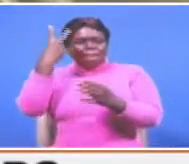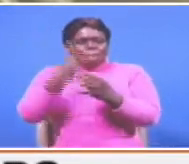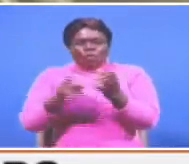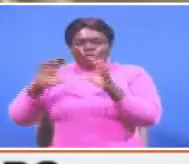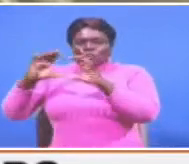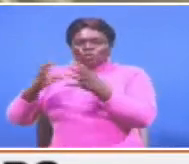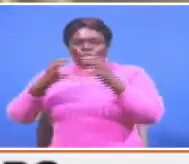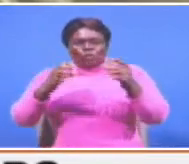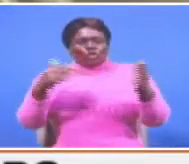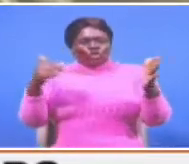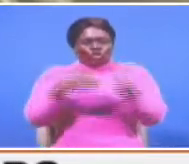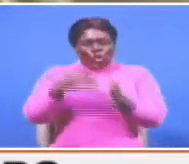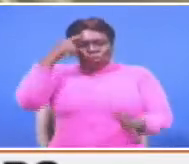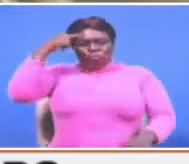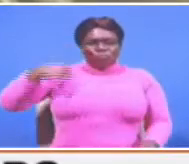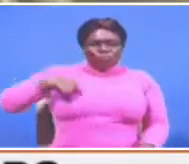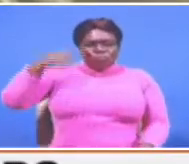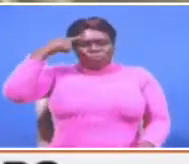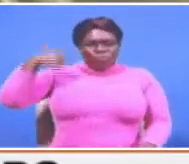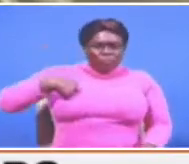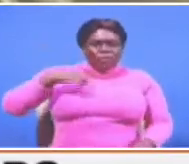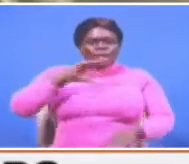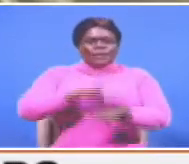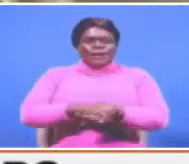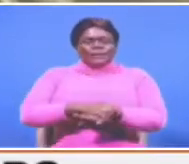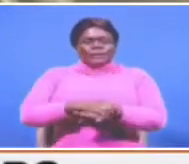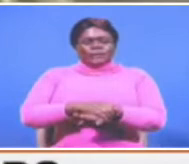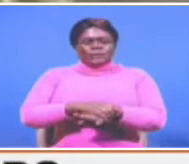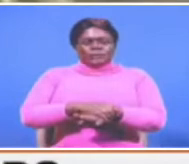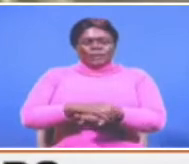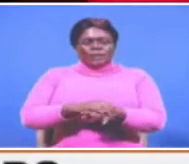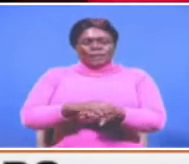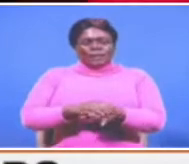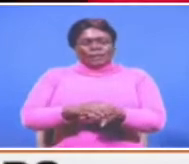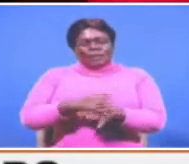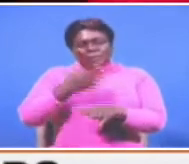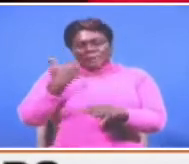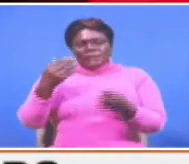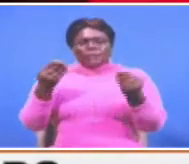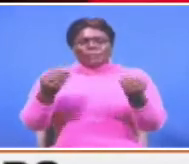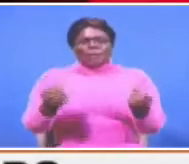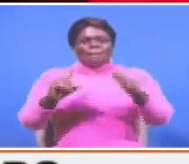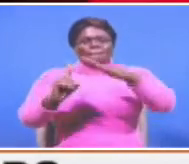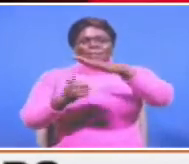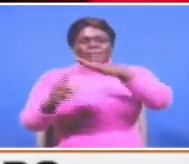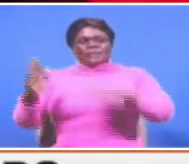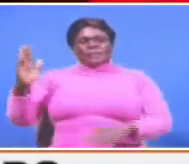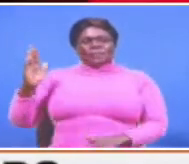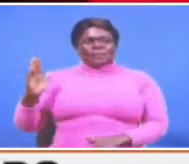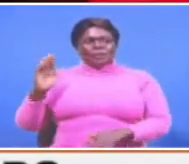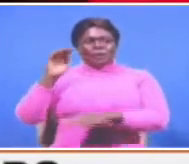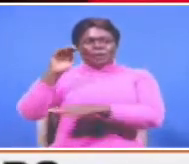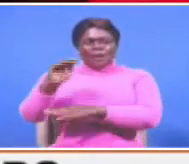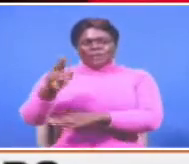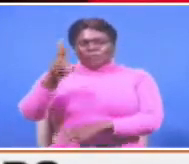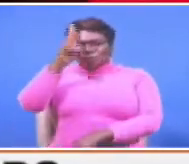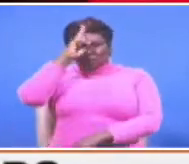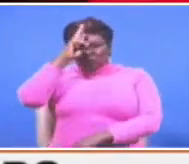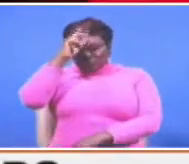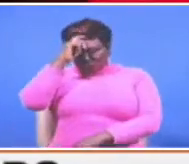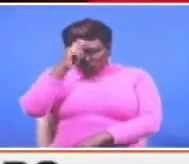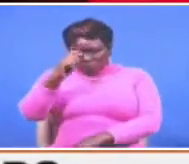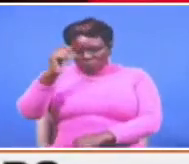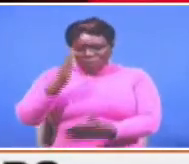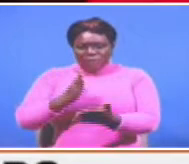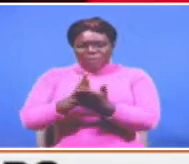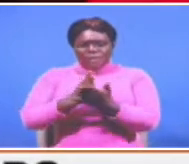should stop chest thumping and find a amicable solution. The Ministry of Interior has called on police to respect the